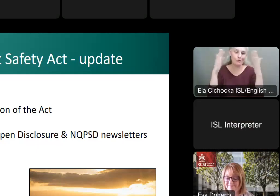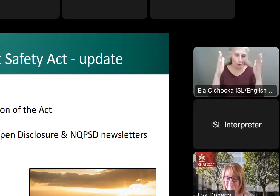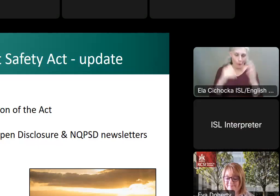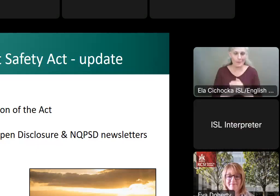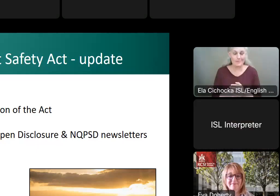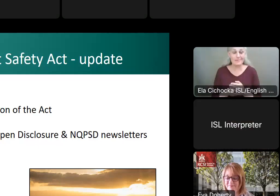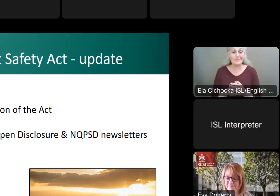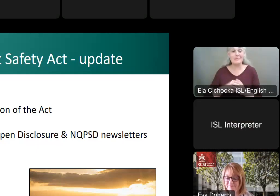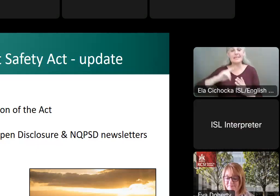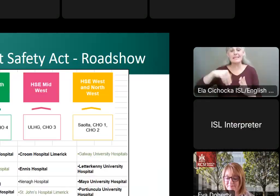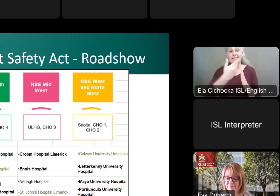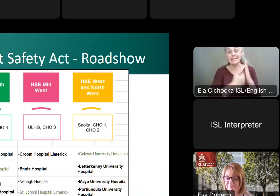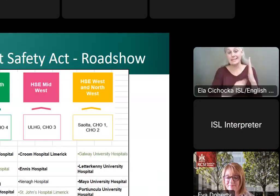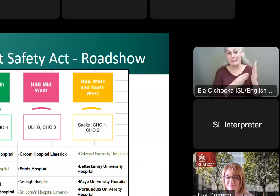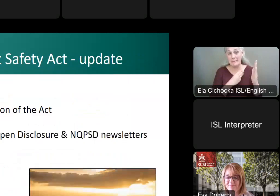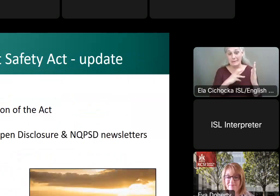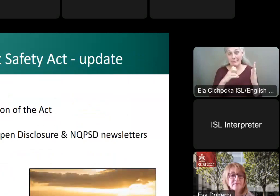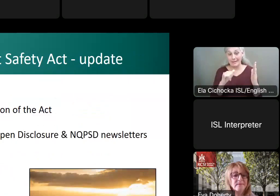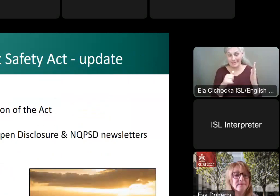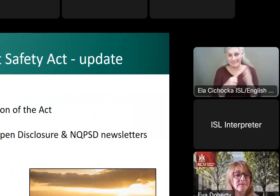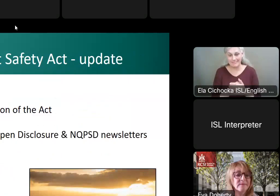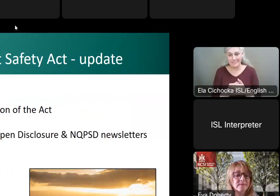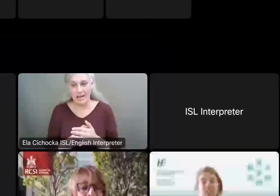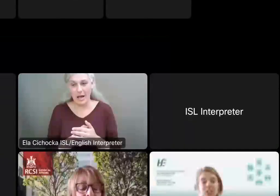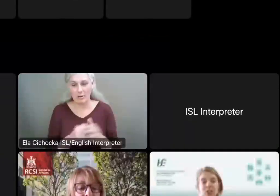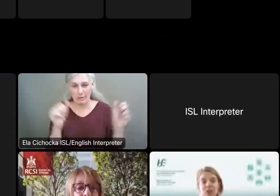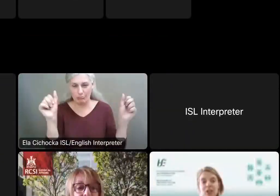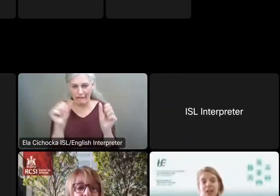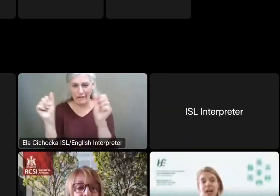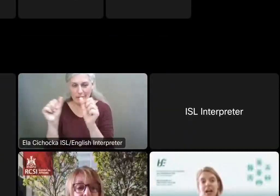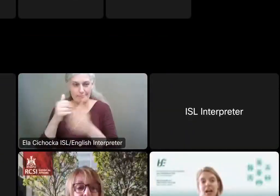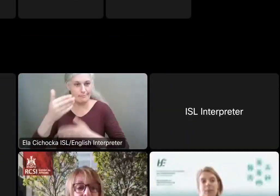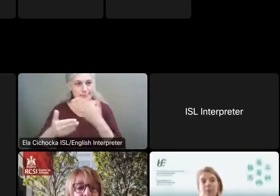If you want to move to the next slide, please, Mary, I'll just speak briefly to